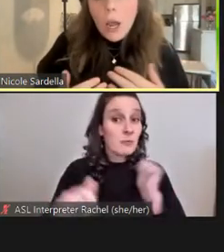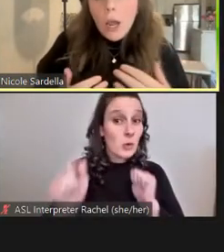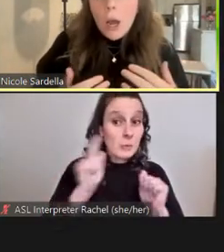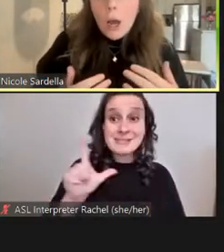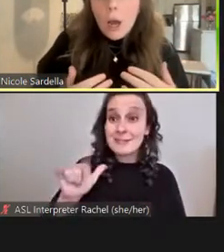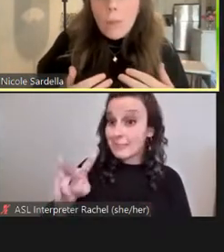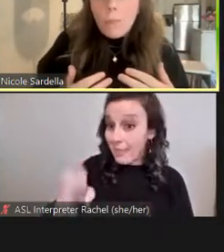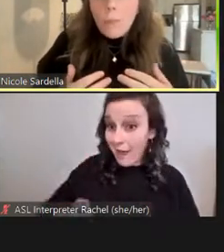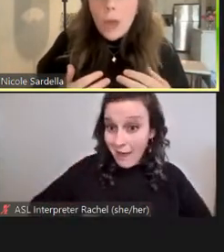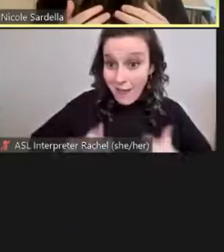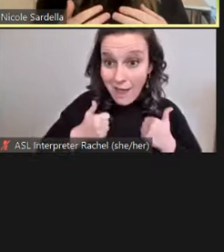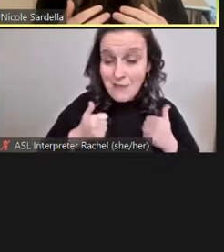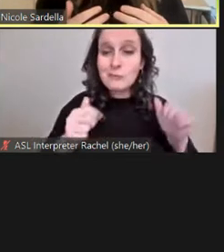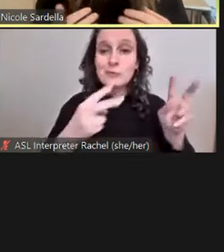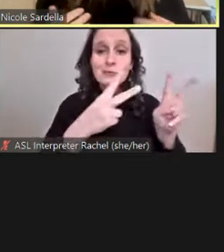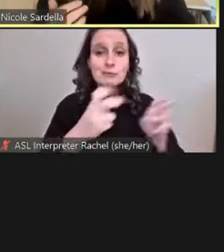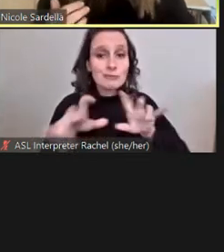recorded,